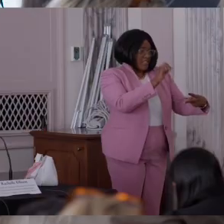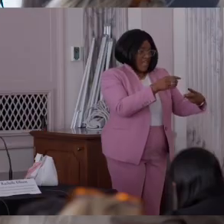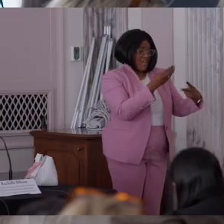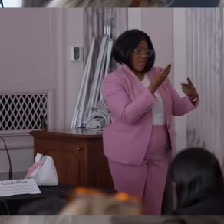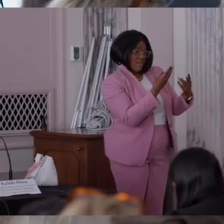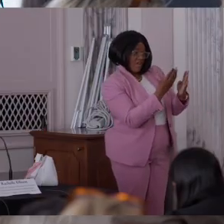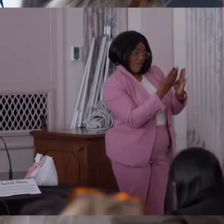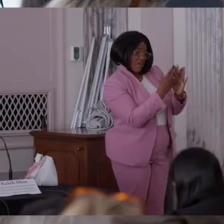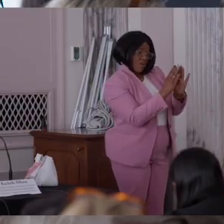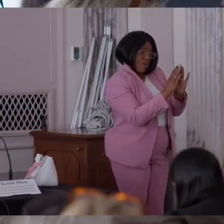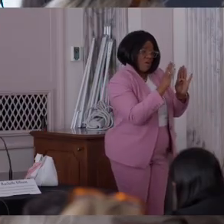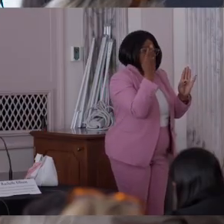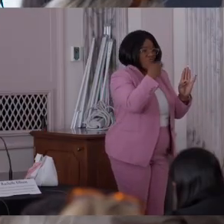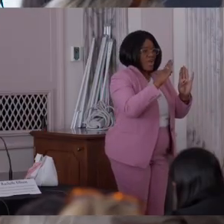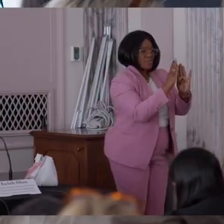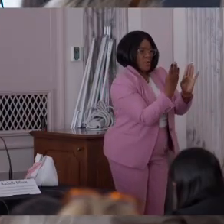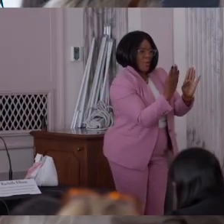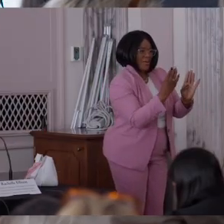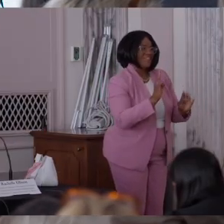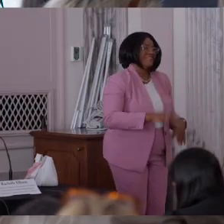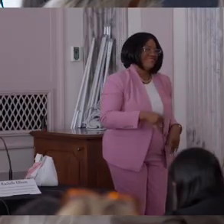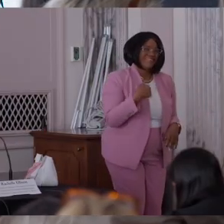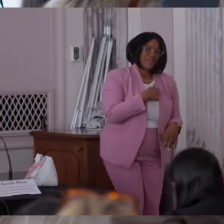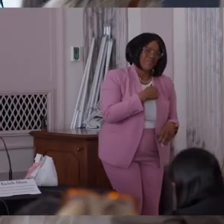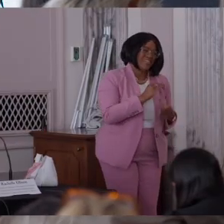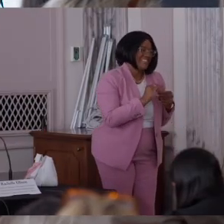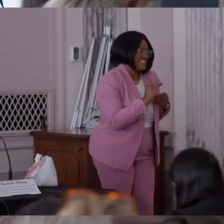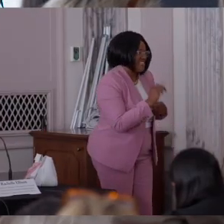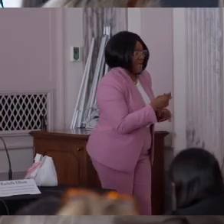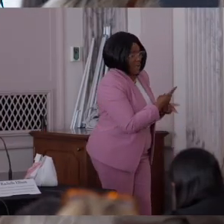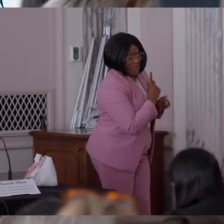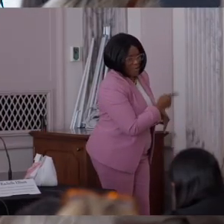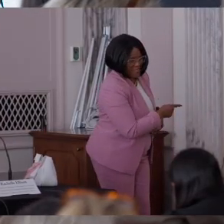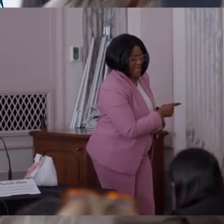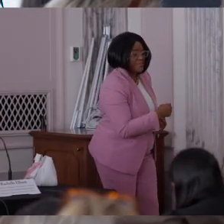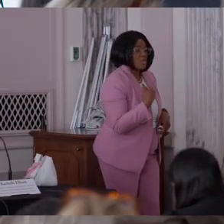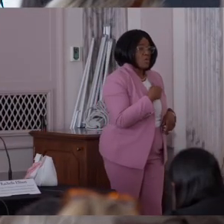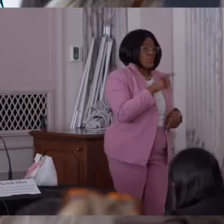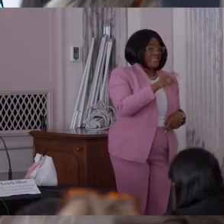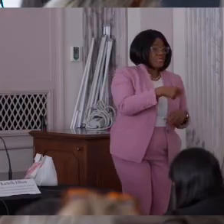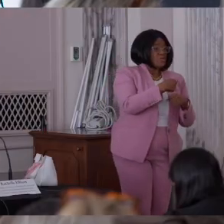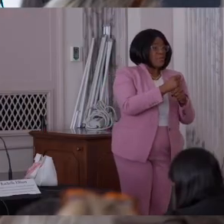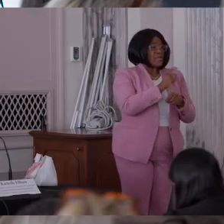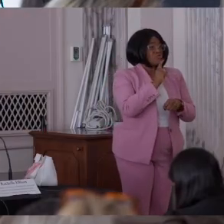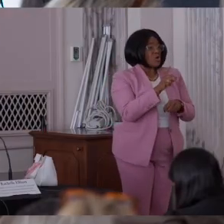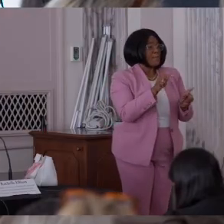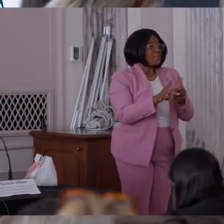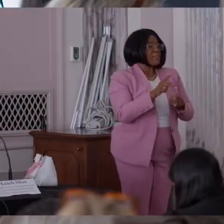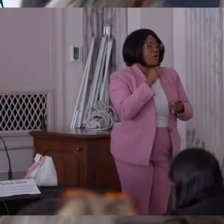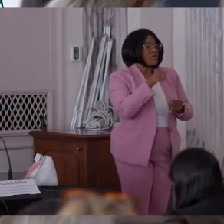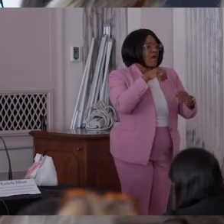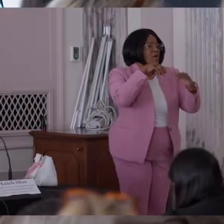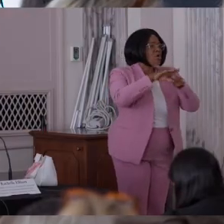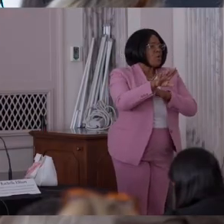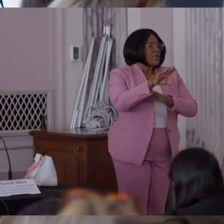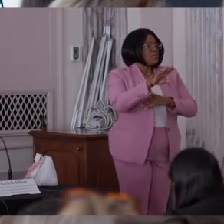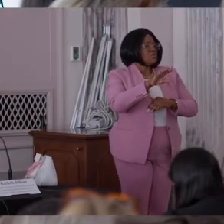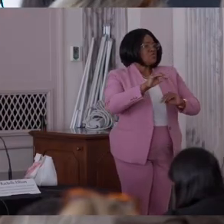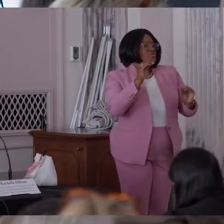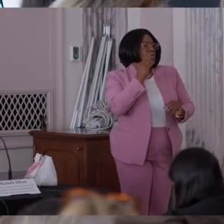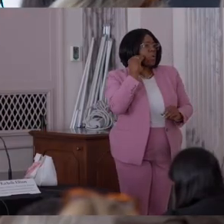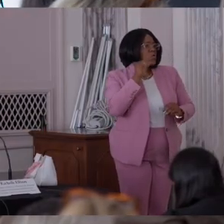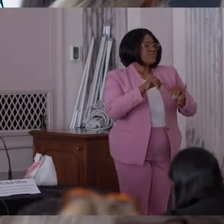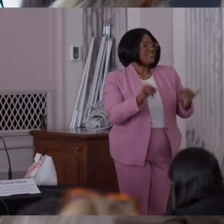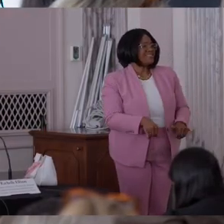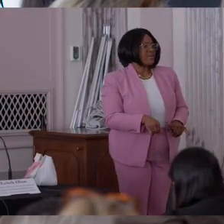door. My colleague used to say this all the time. I borrowed it from her. We need to make sure people aren't entering the homeless system, and